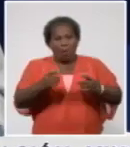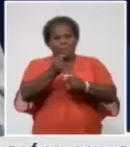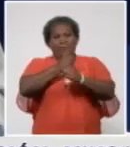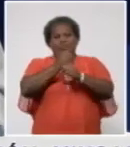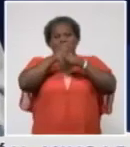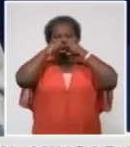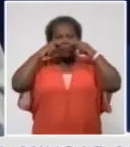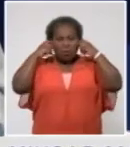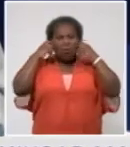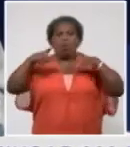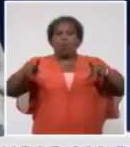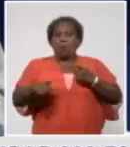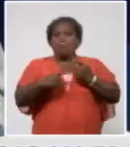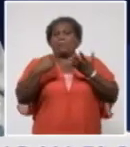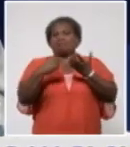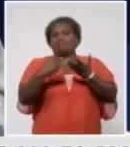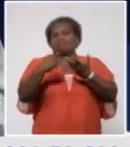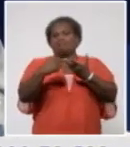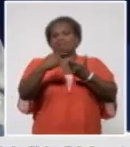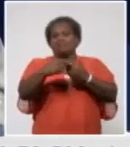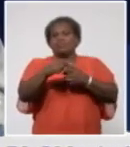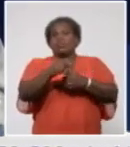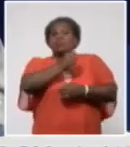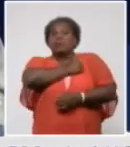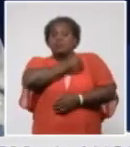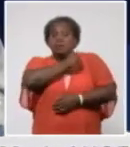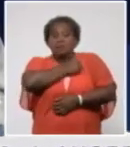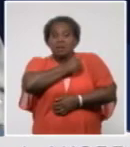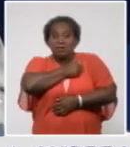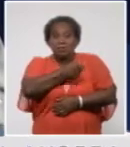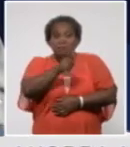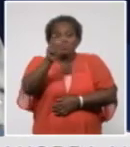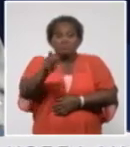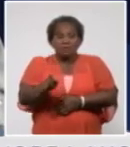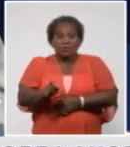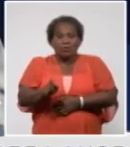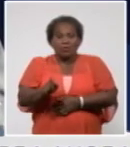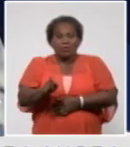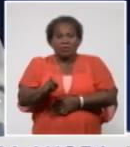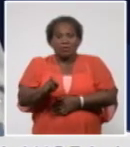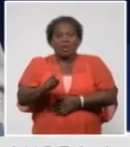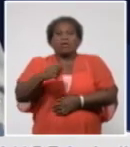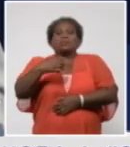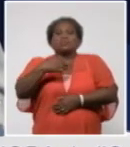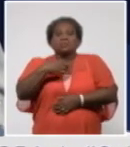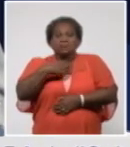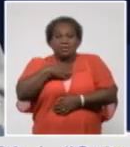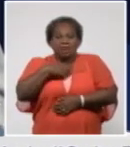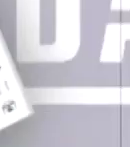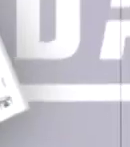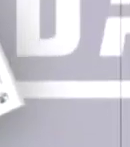This is all the information on the behavior of the pandemic in Cuba and the world.